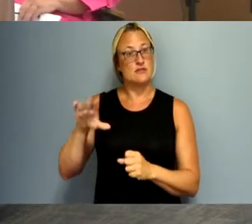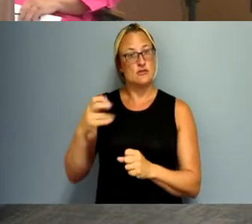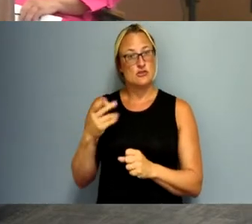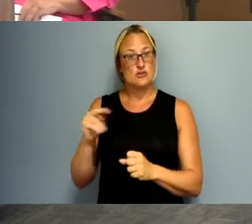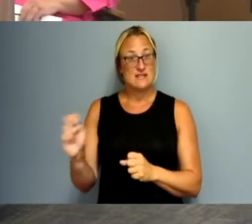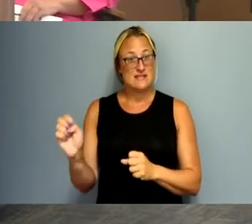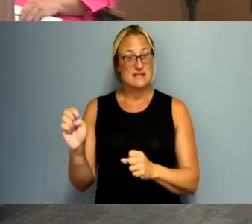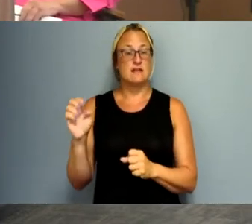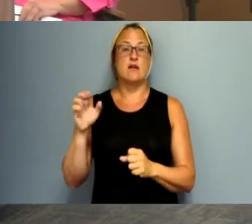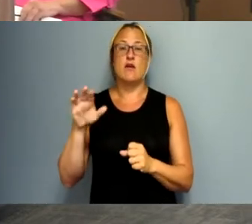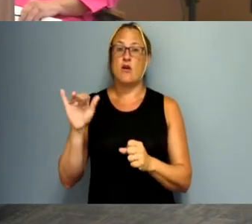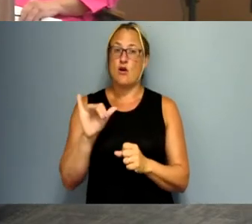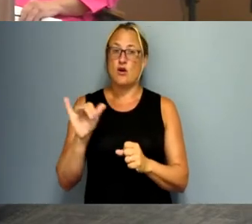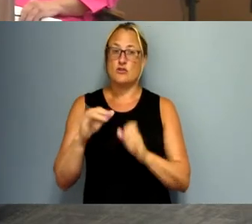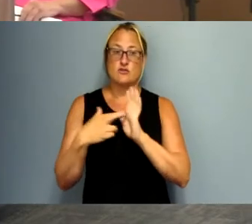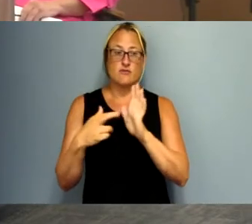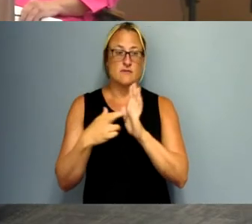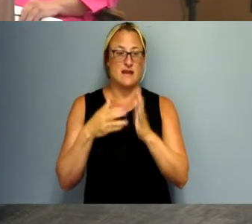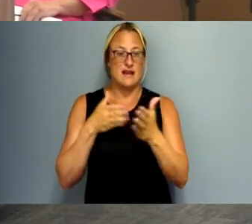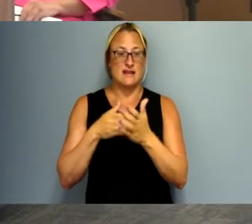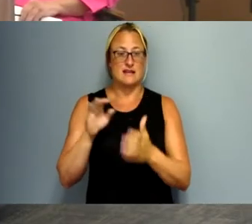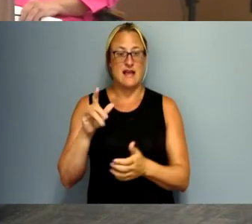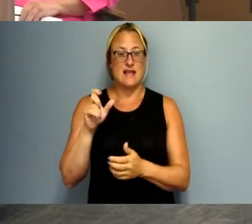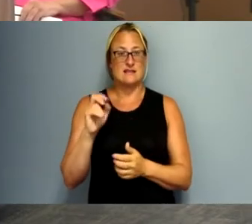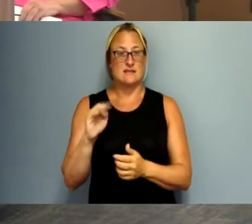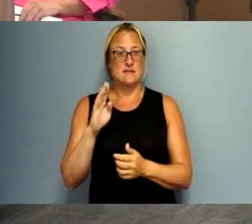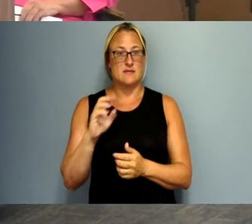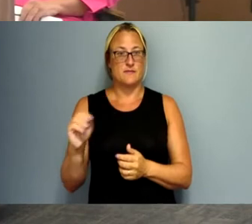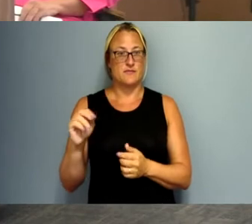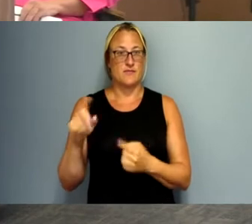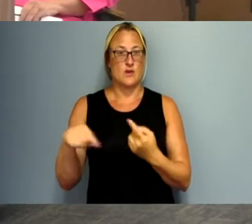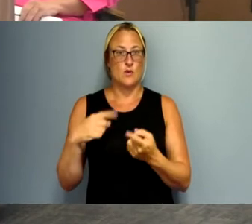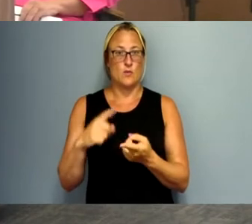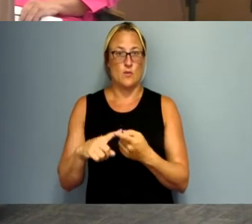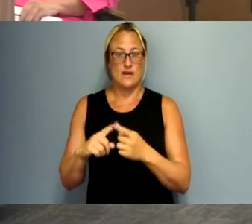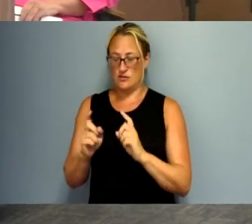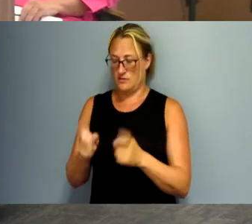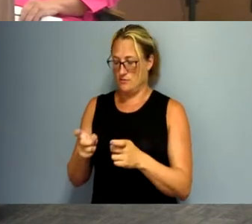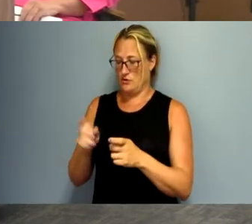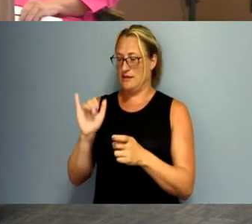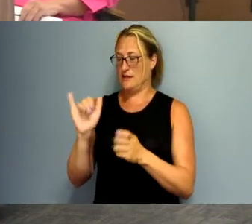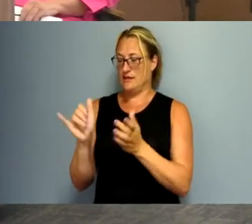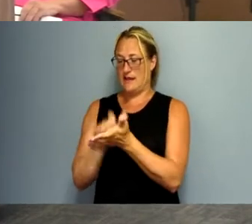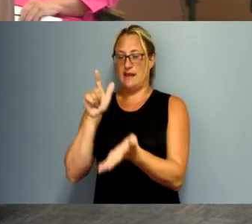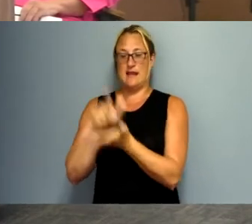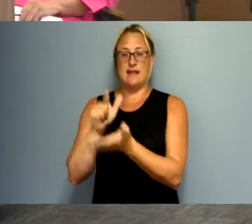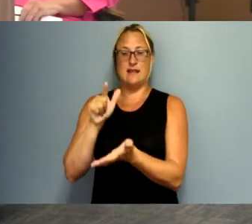me against Allison Beam when she put an illegal mask mandate on kids. She is no longer the health secretary.